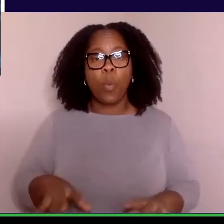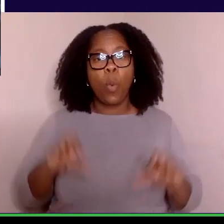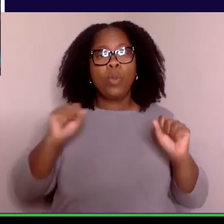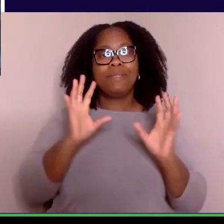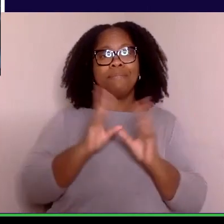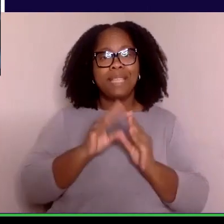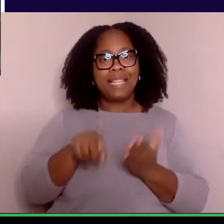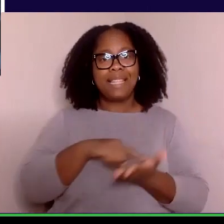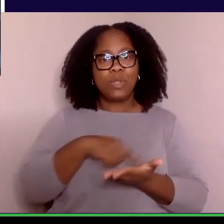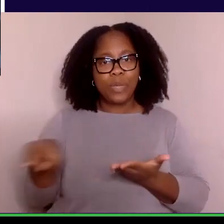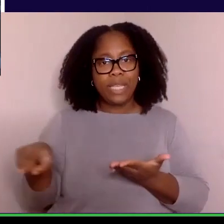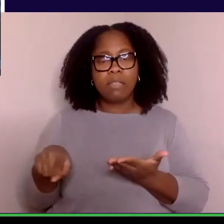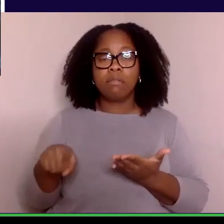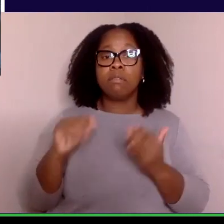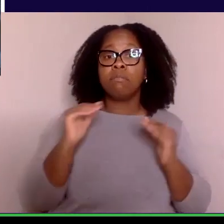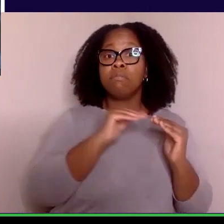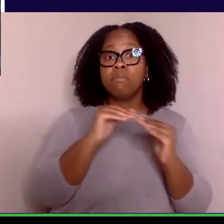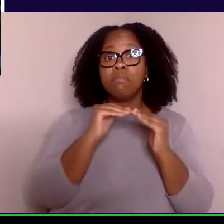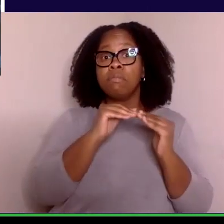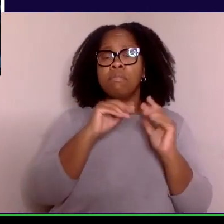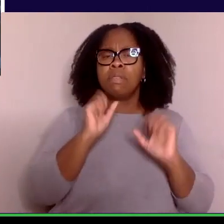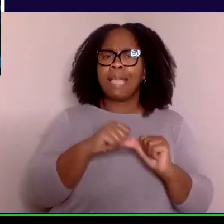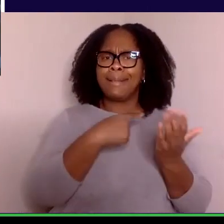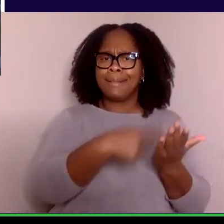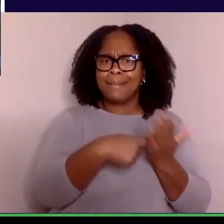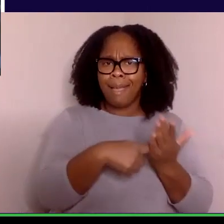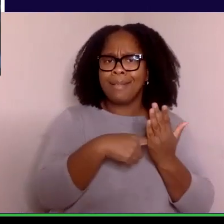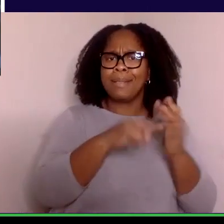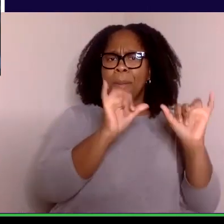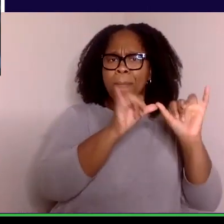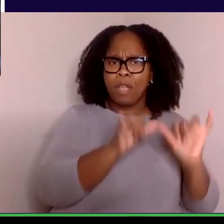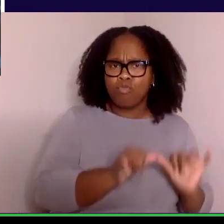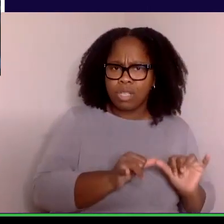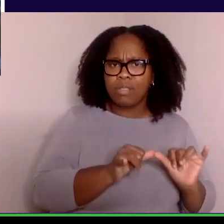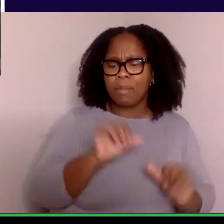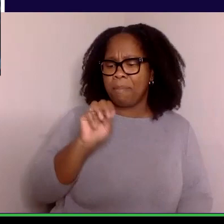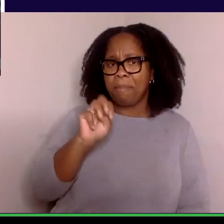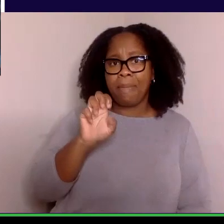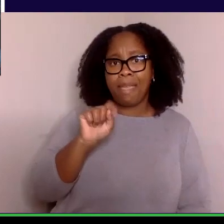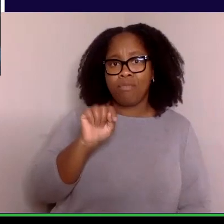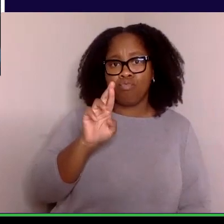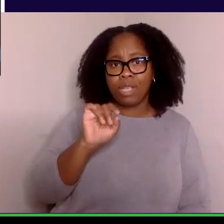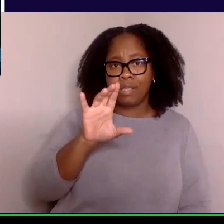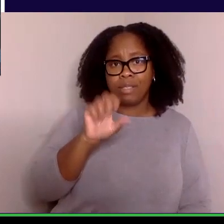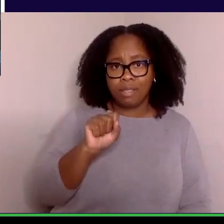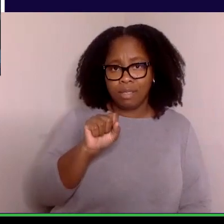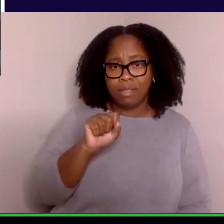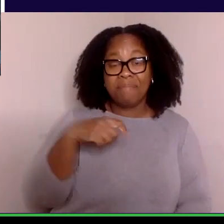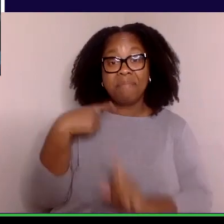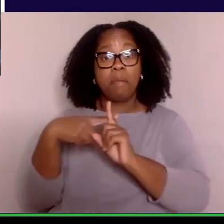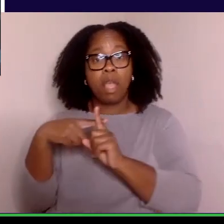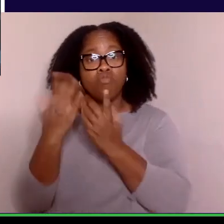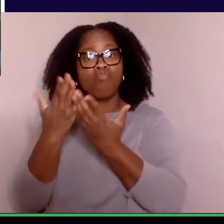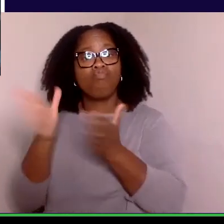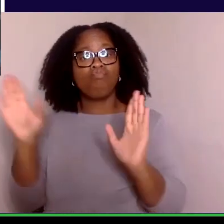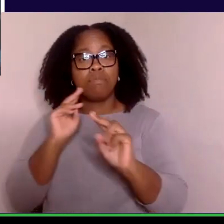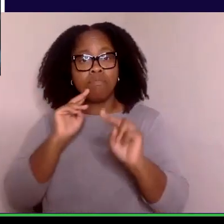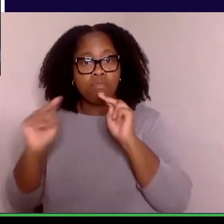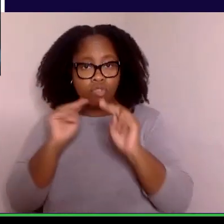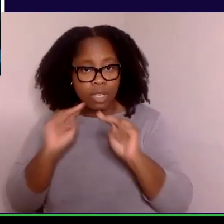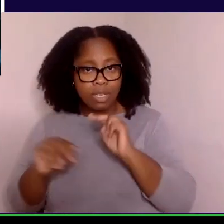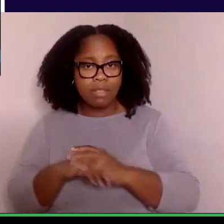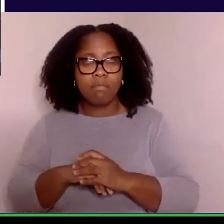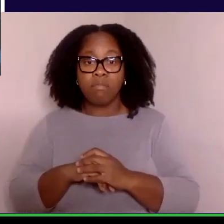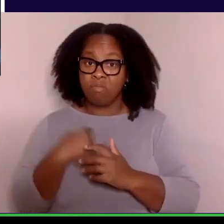colleagues can discuss together the metrics and overall bargaining. We encourage you to watch the